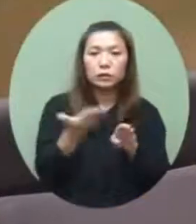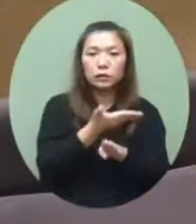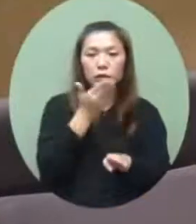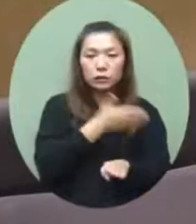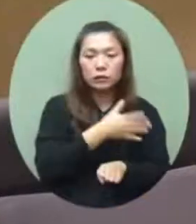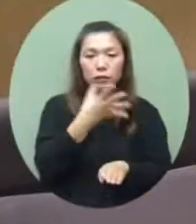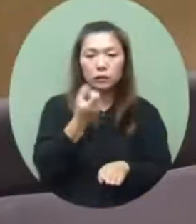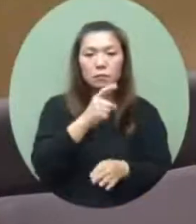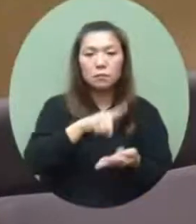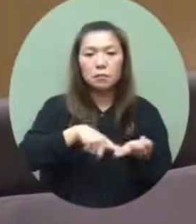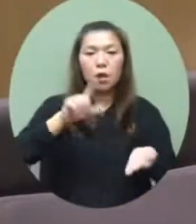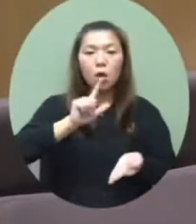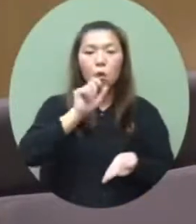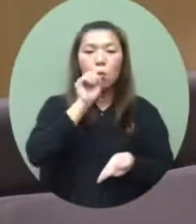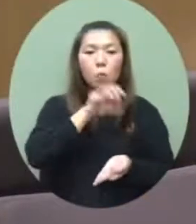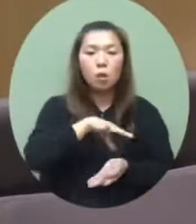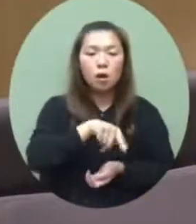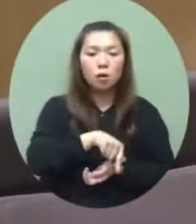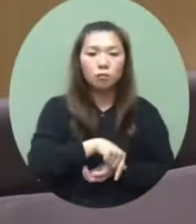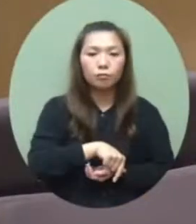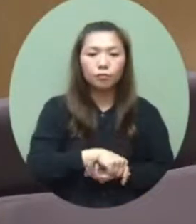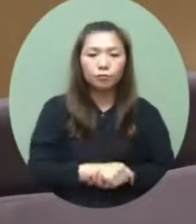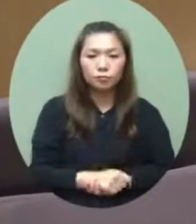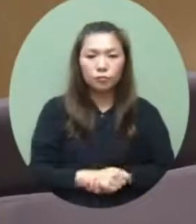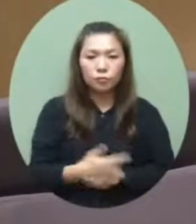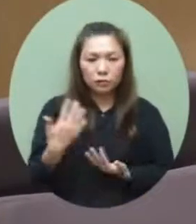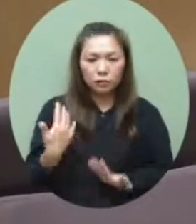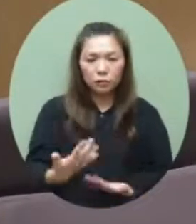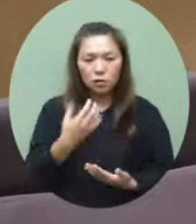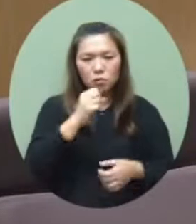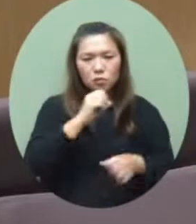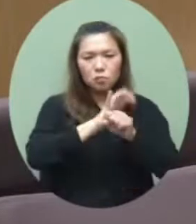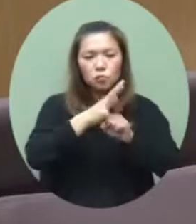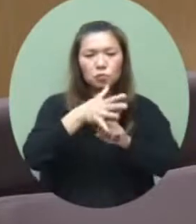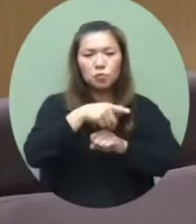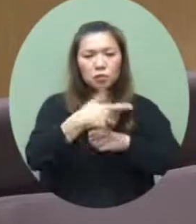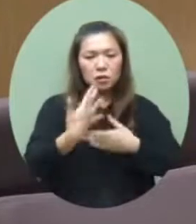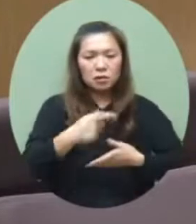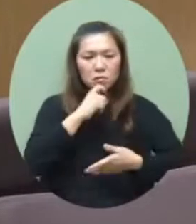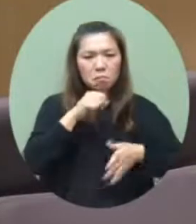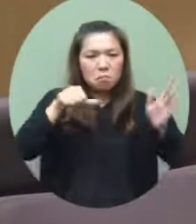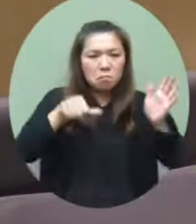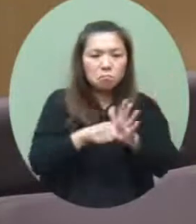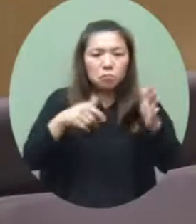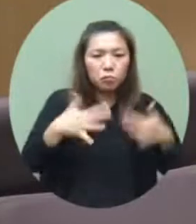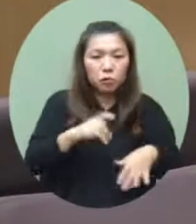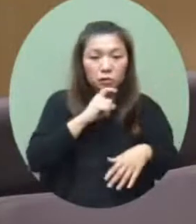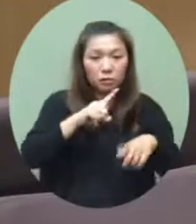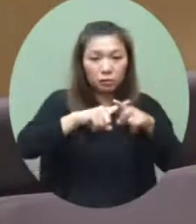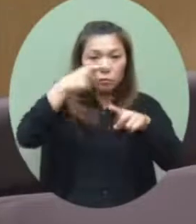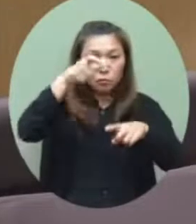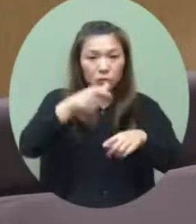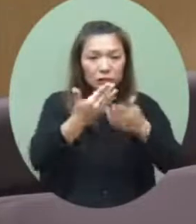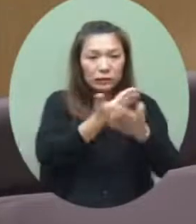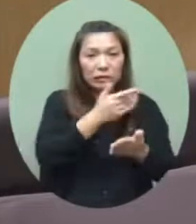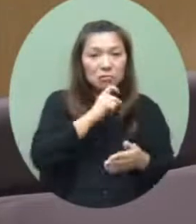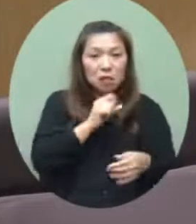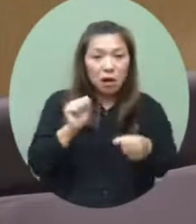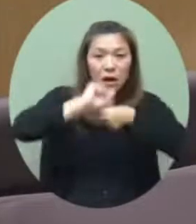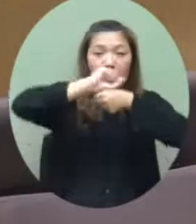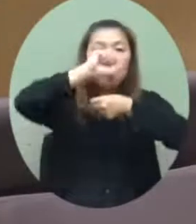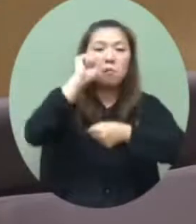The former CEO of HA, Dr. Leung Pak-yin, said that the